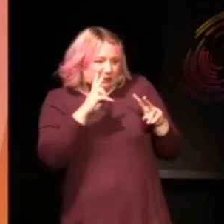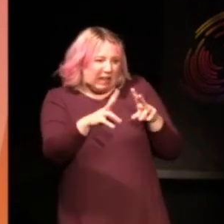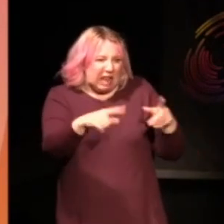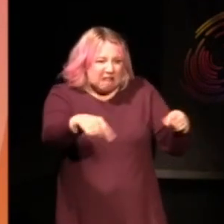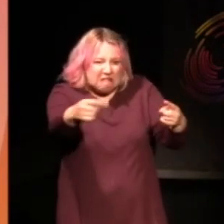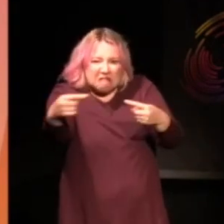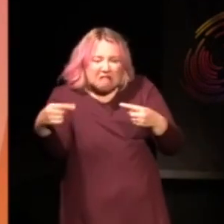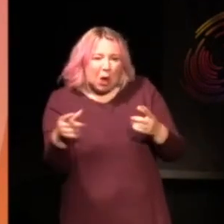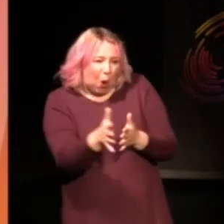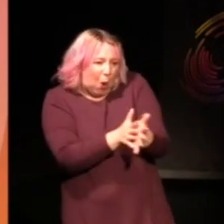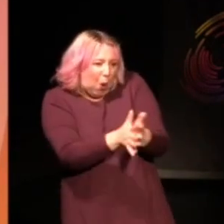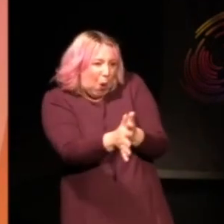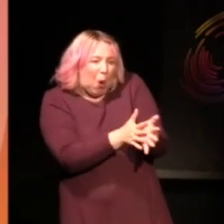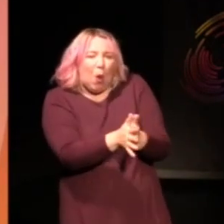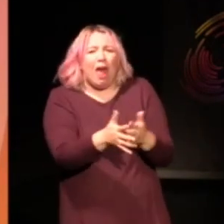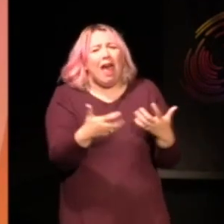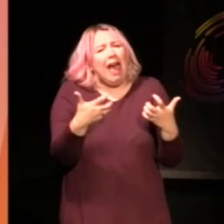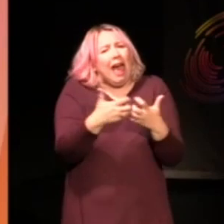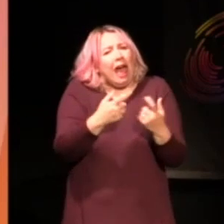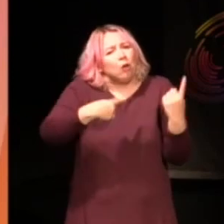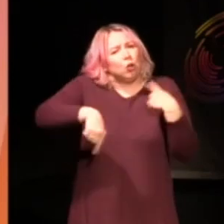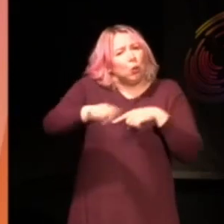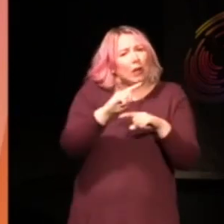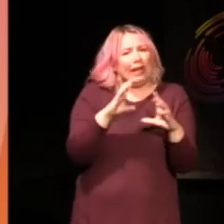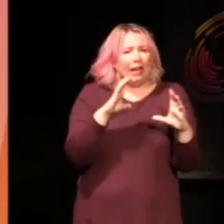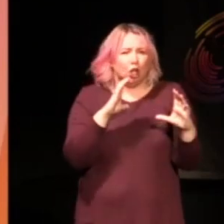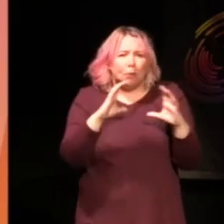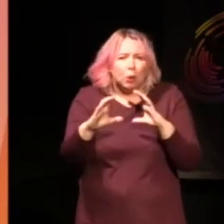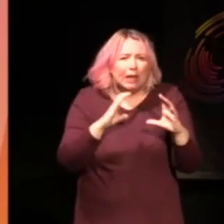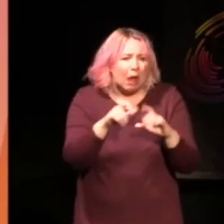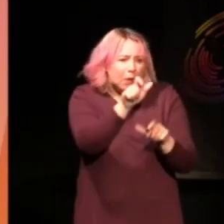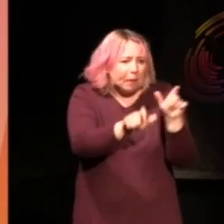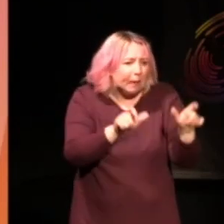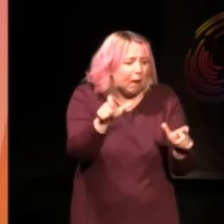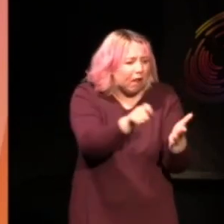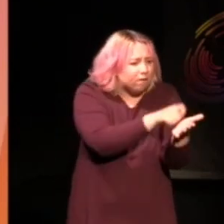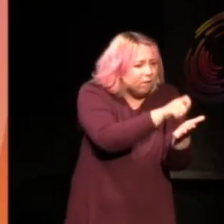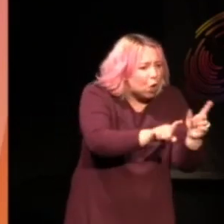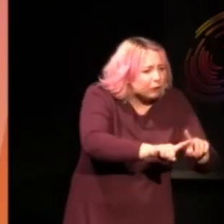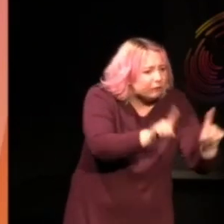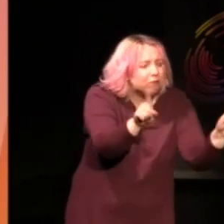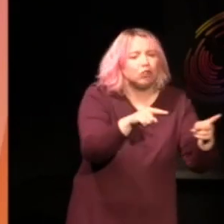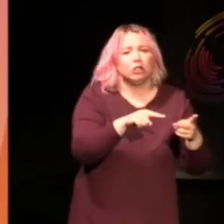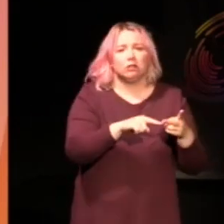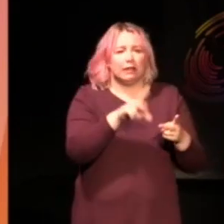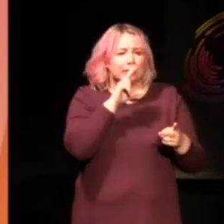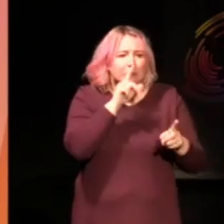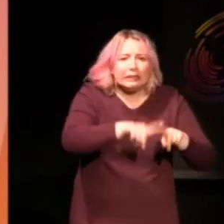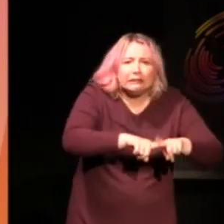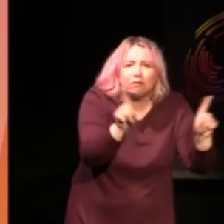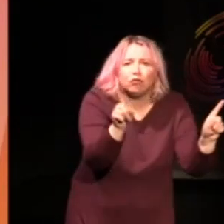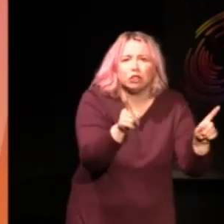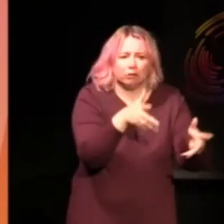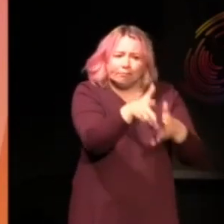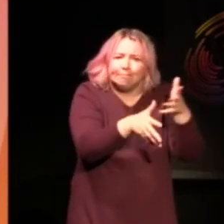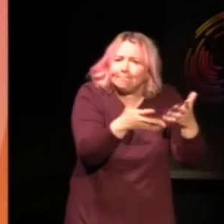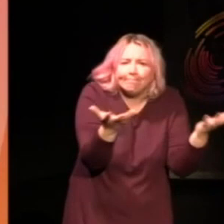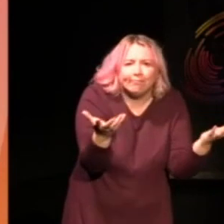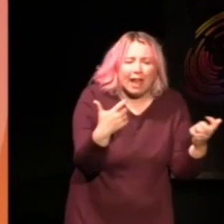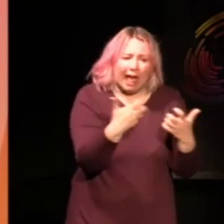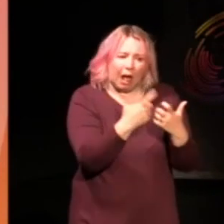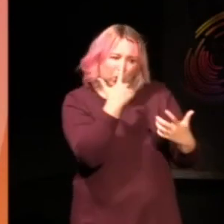challenge. How do we communicate with people who vote differently, speak differently, who have different views? I think we need to be very